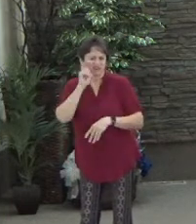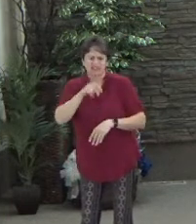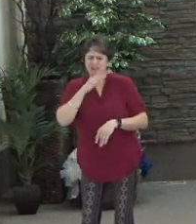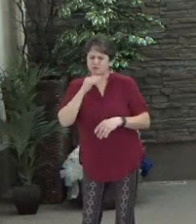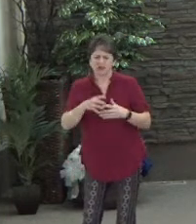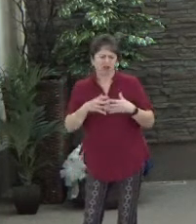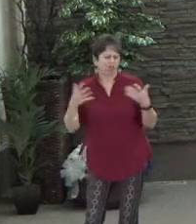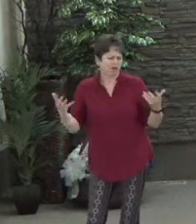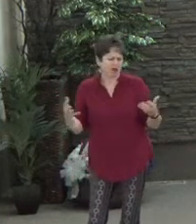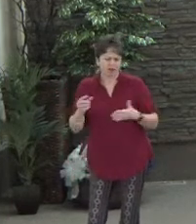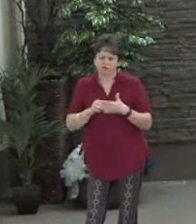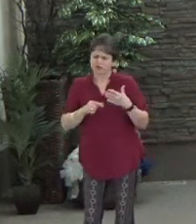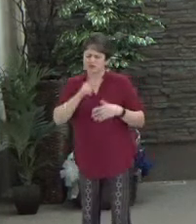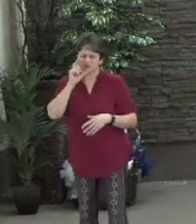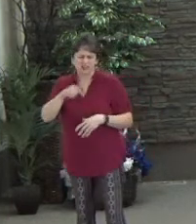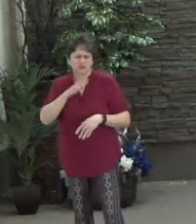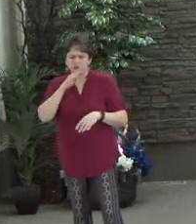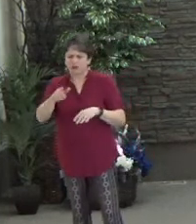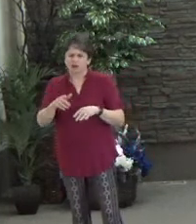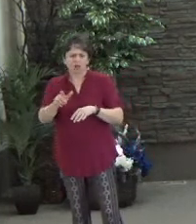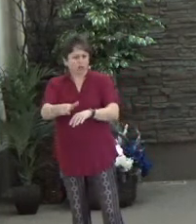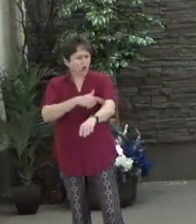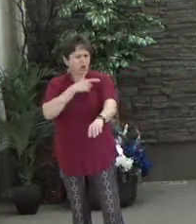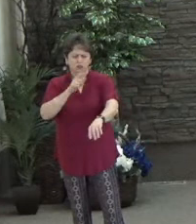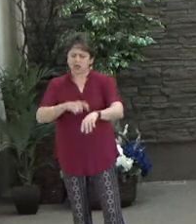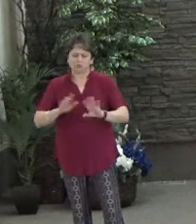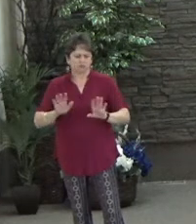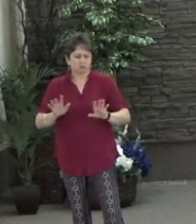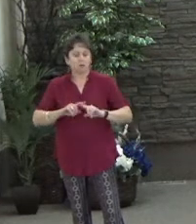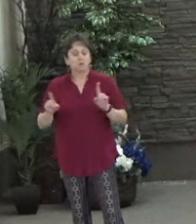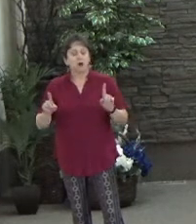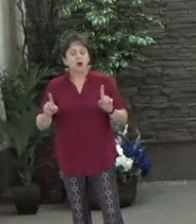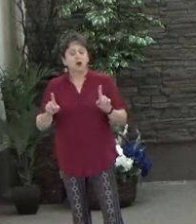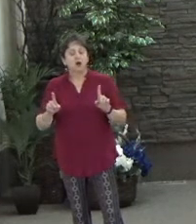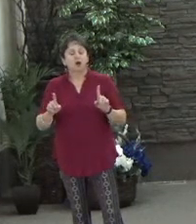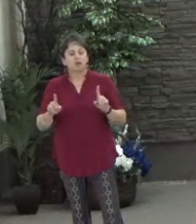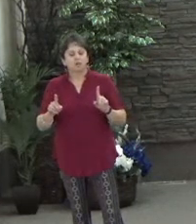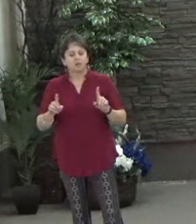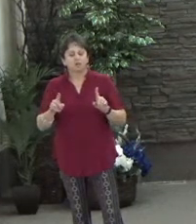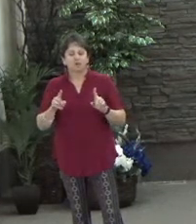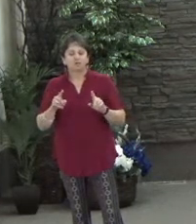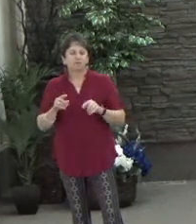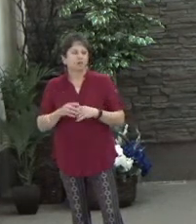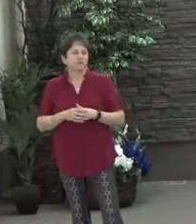a lot of Scripture, and it doesn't have to be a very long time. But